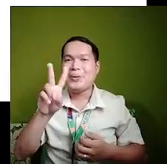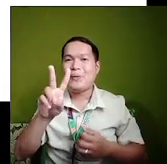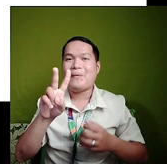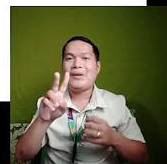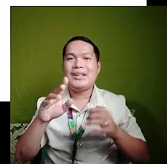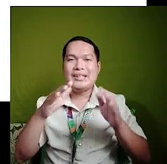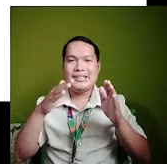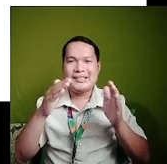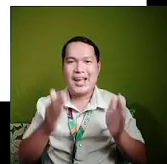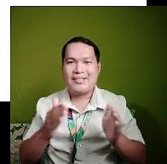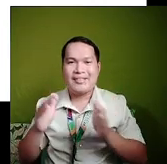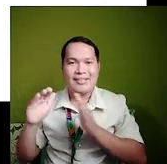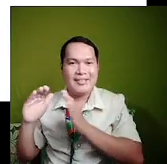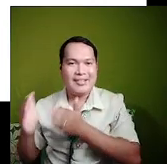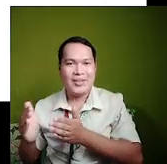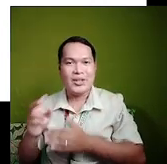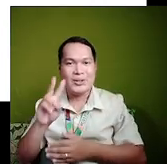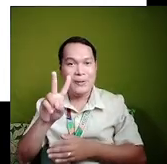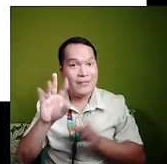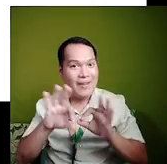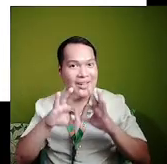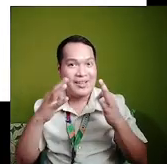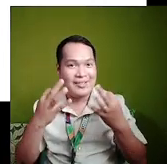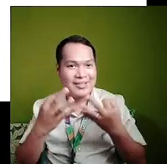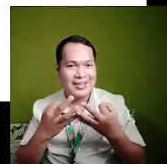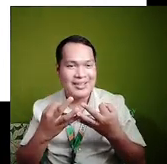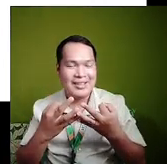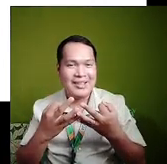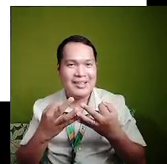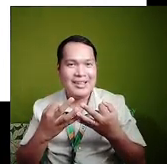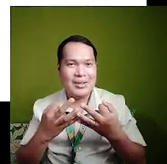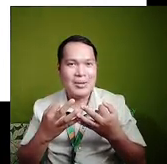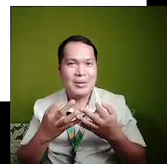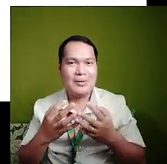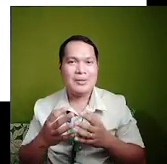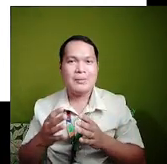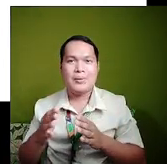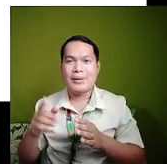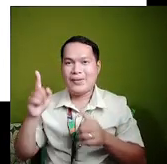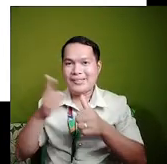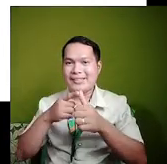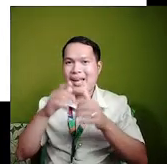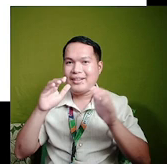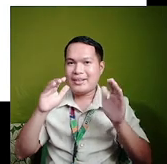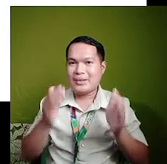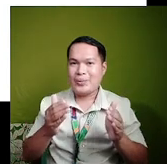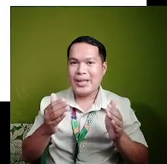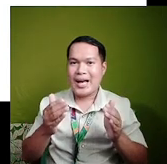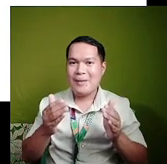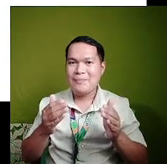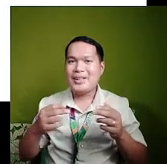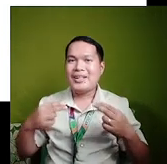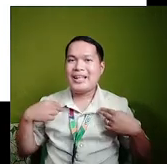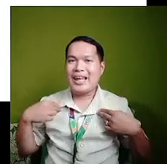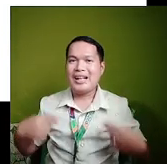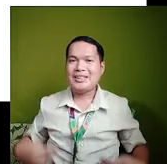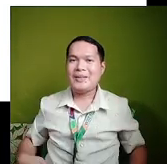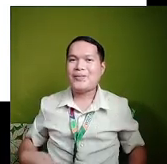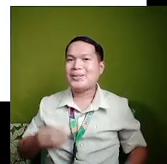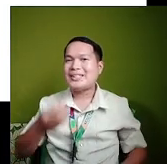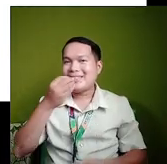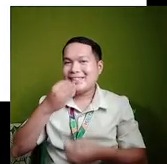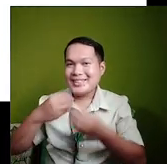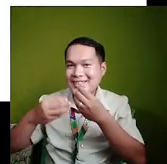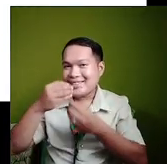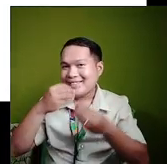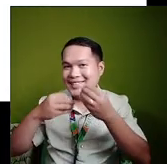or two sets or two families For the first set we have the healthy